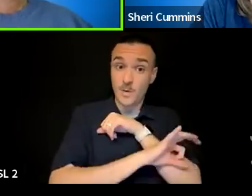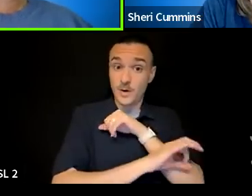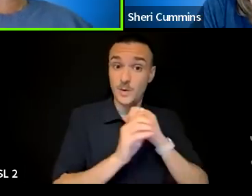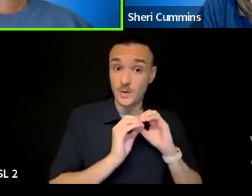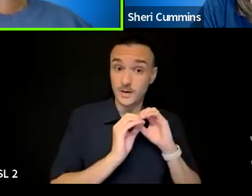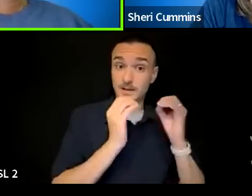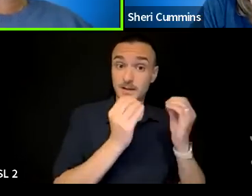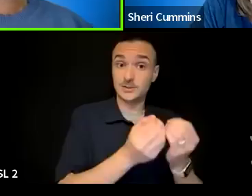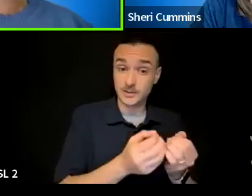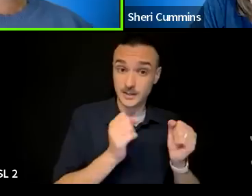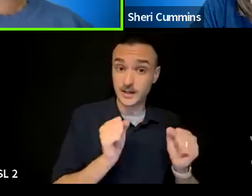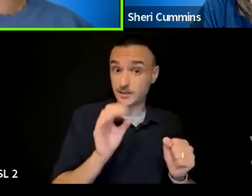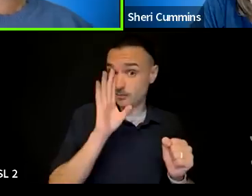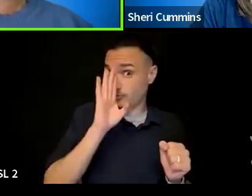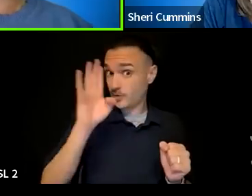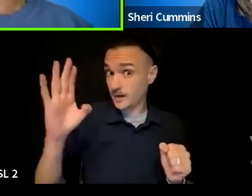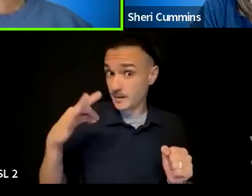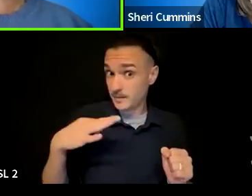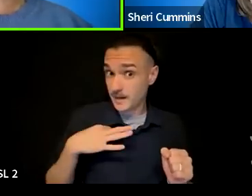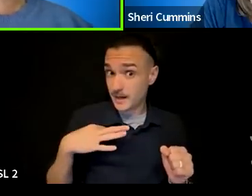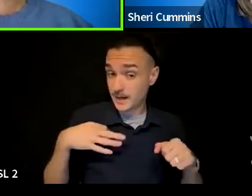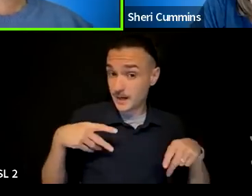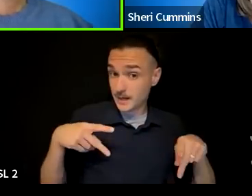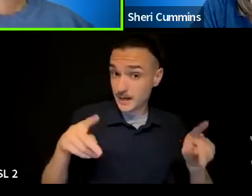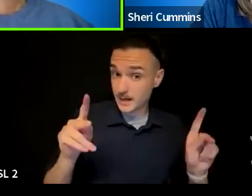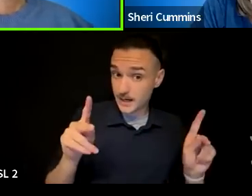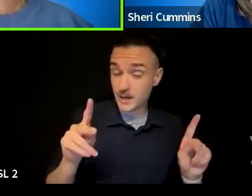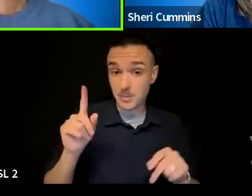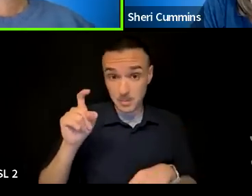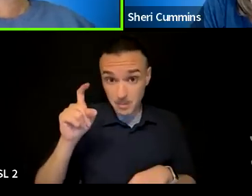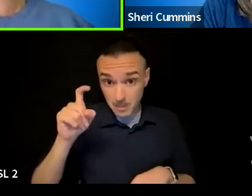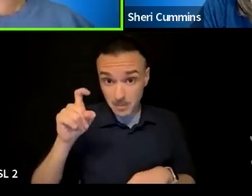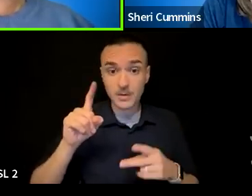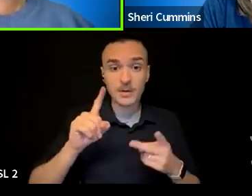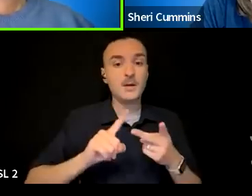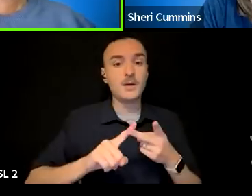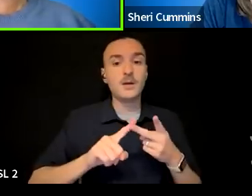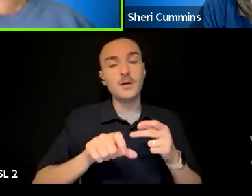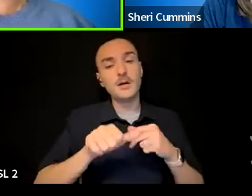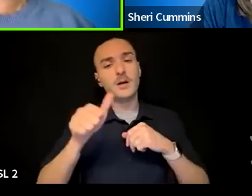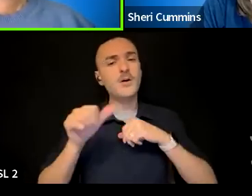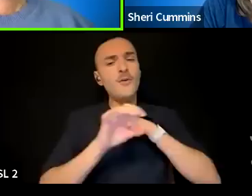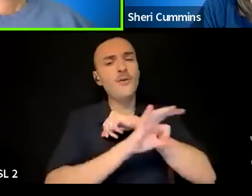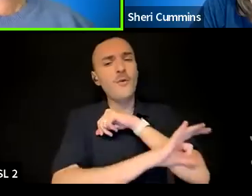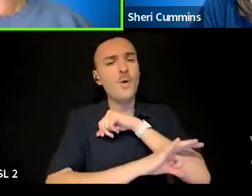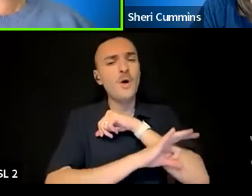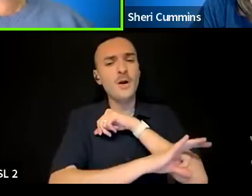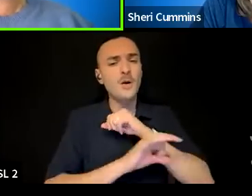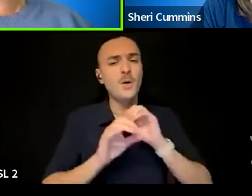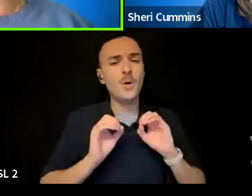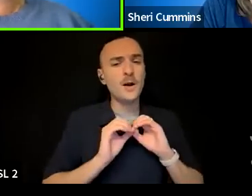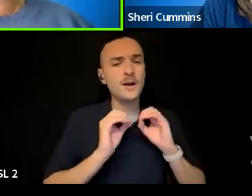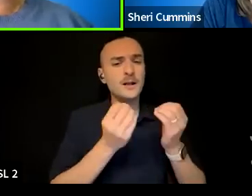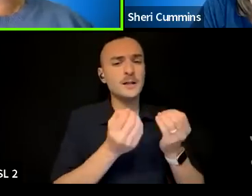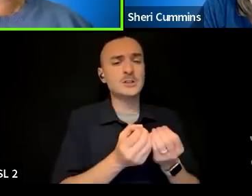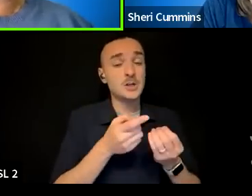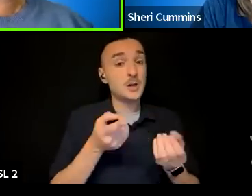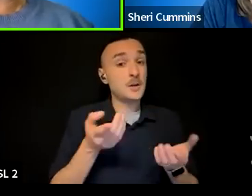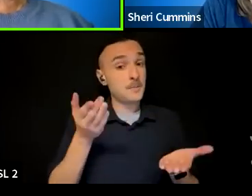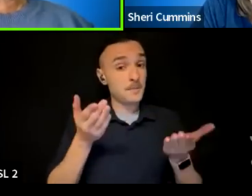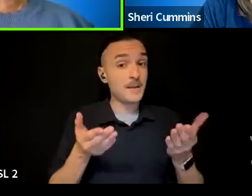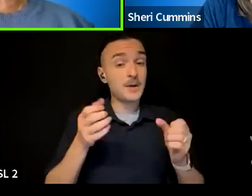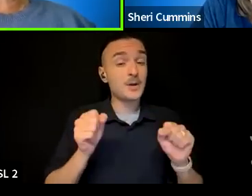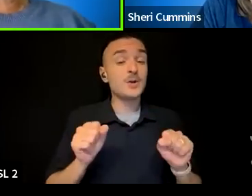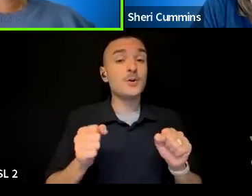applicant and whether or not a foreign organization could be a a subawardee on that